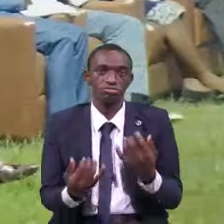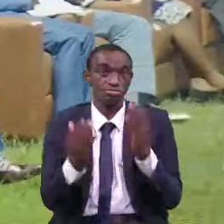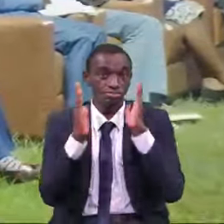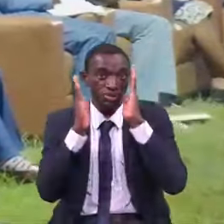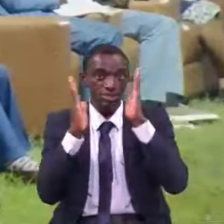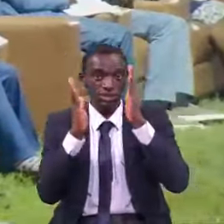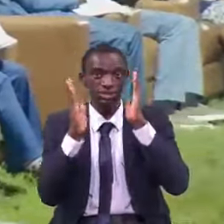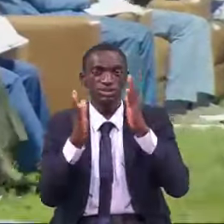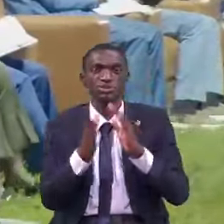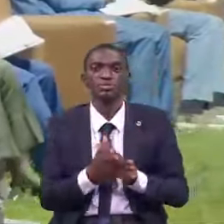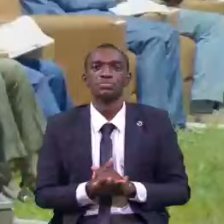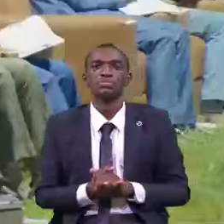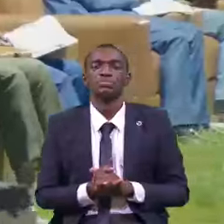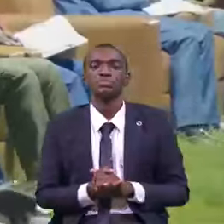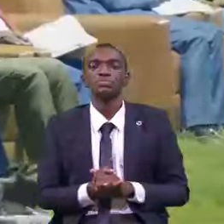closed.